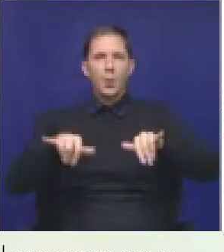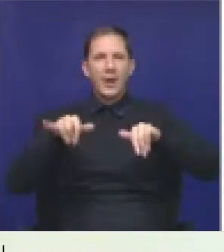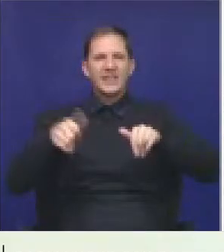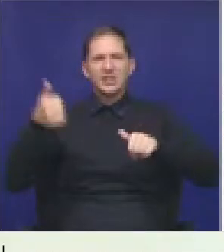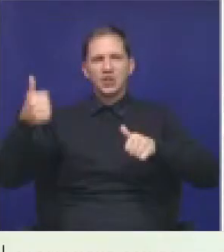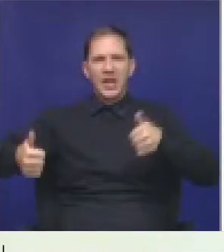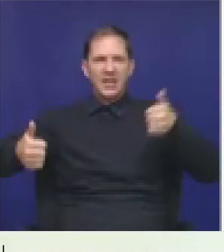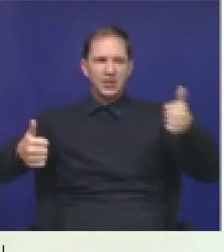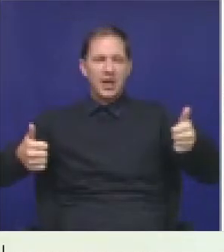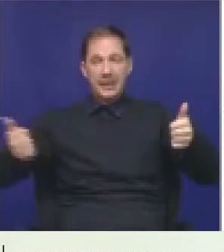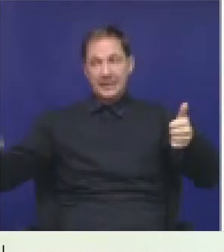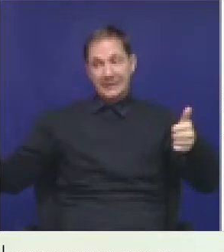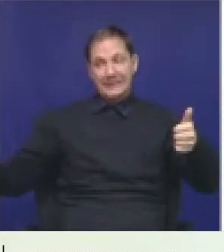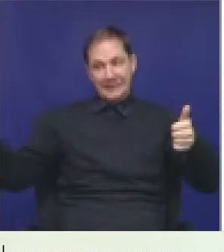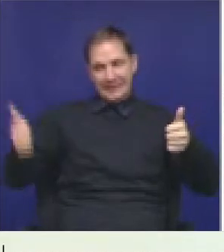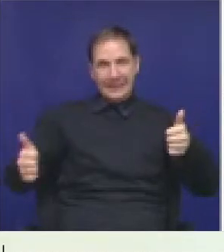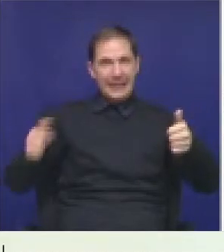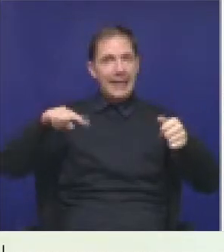with the debate?